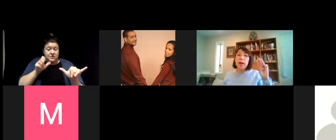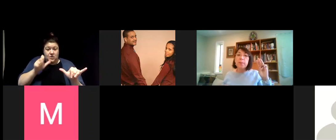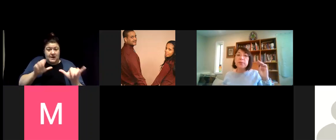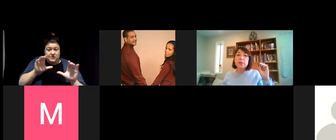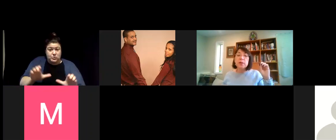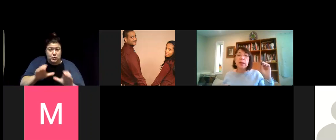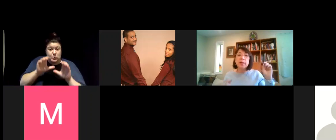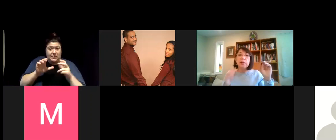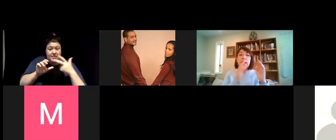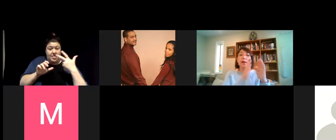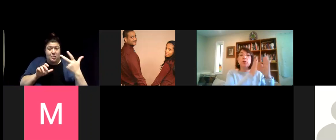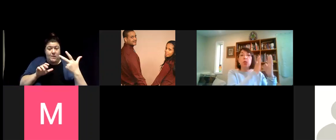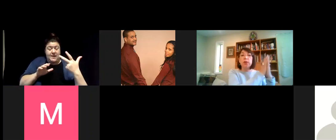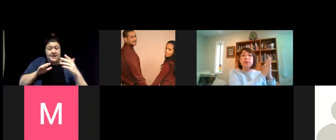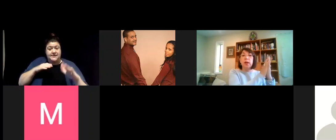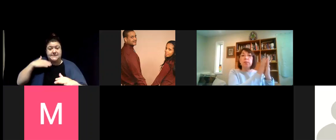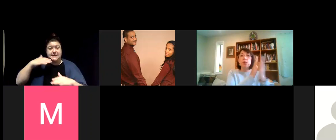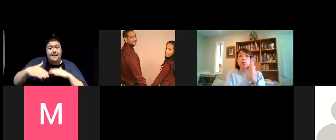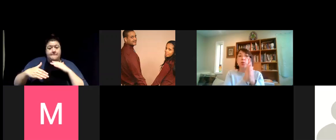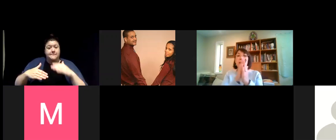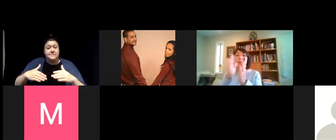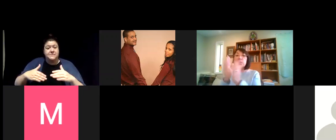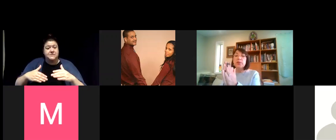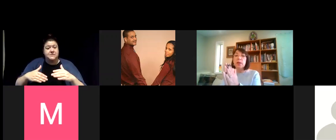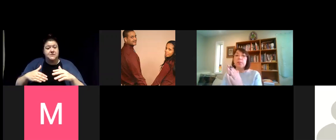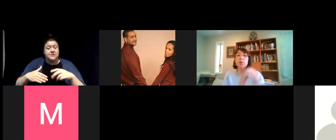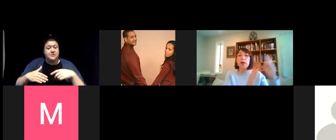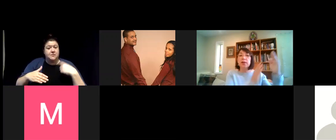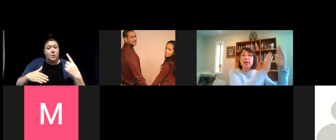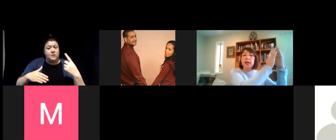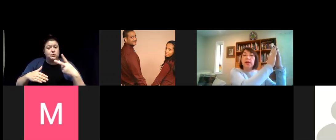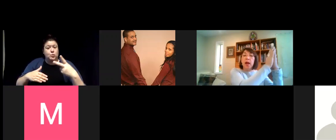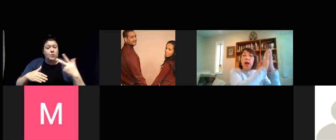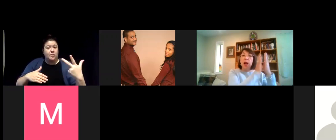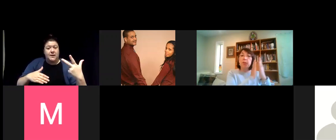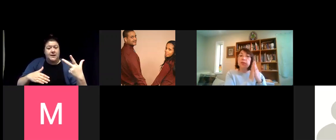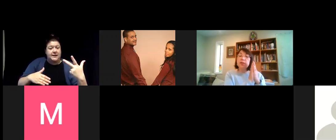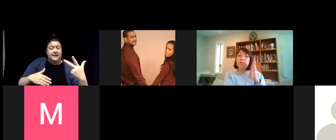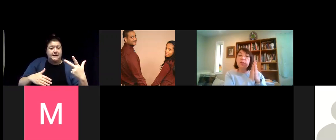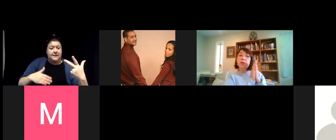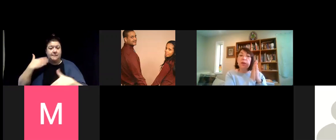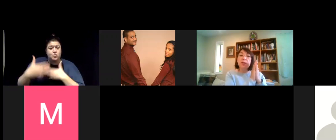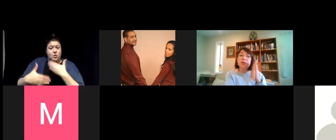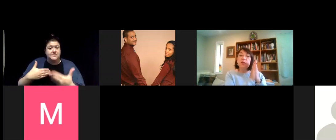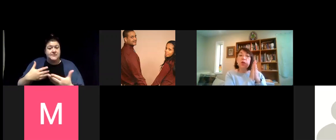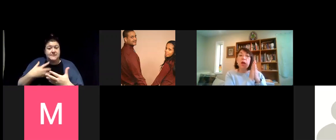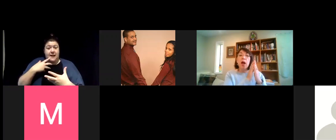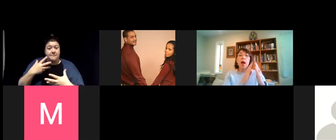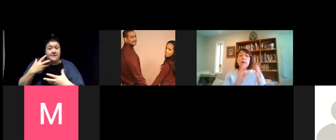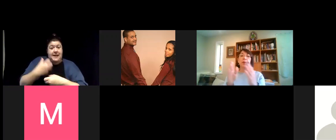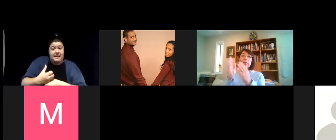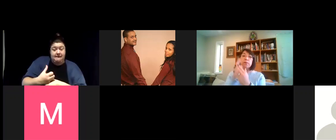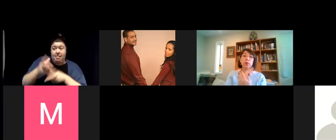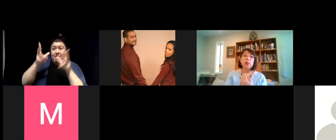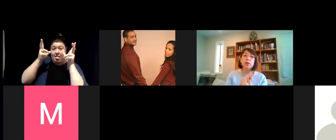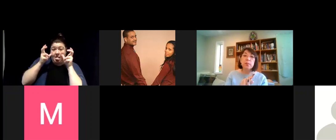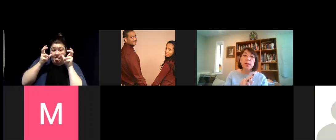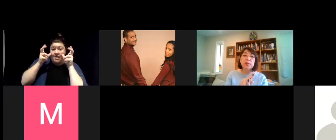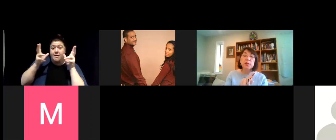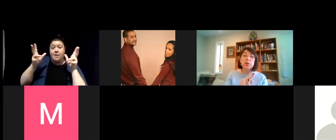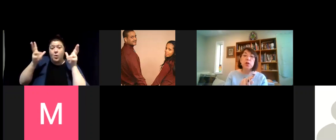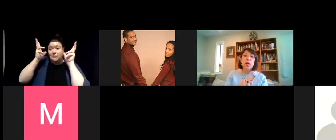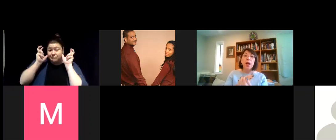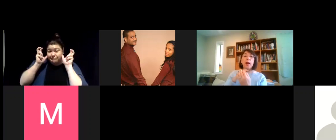3 steps as 1 step, 2 step, 3 step. You're not saying, I'm receiving the message, I'm